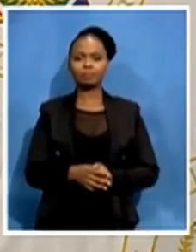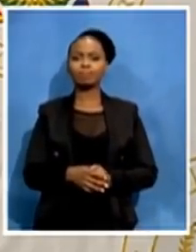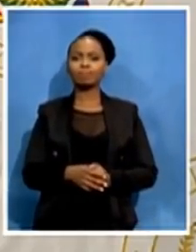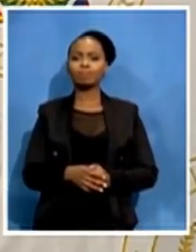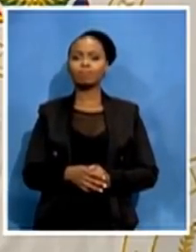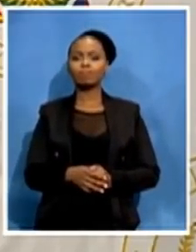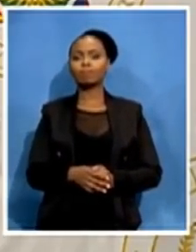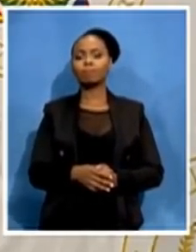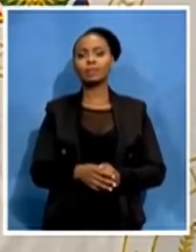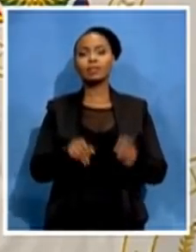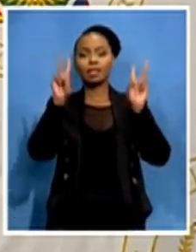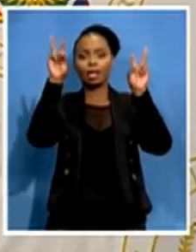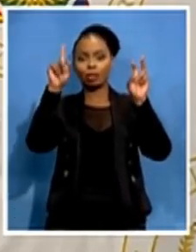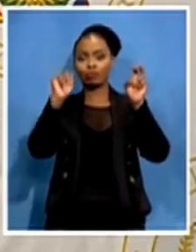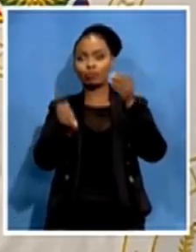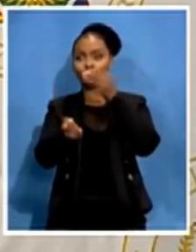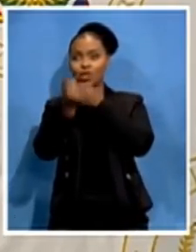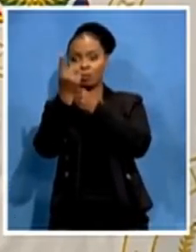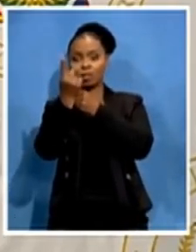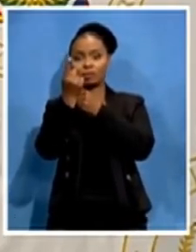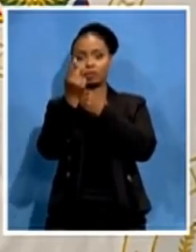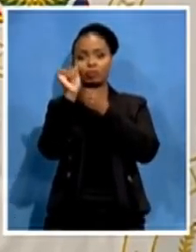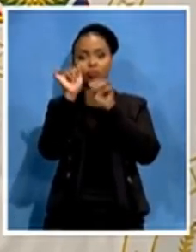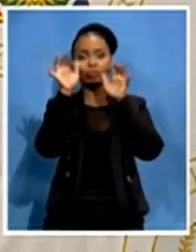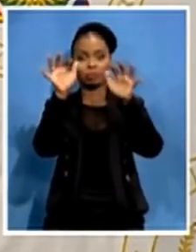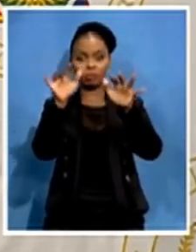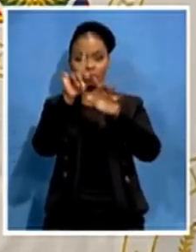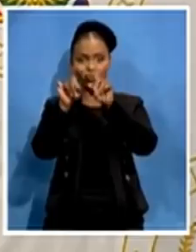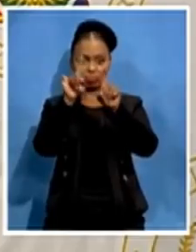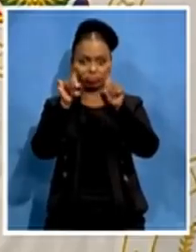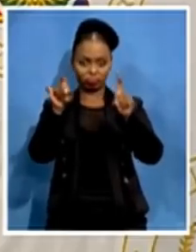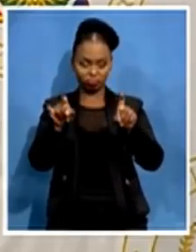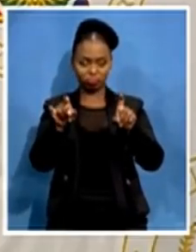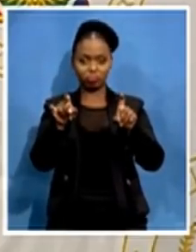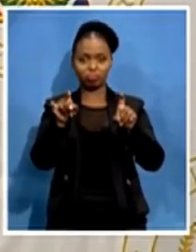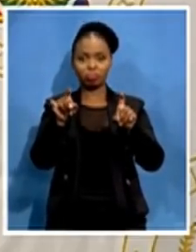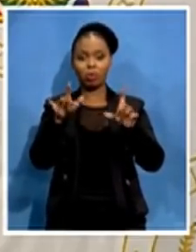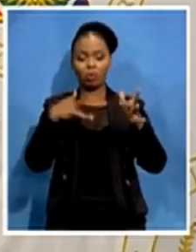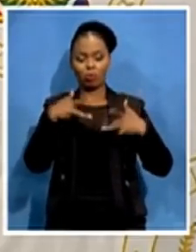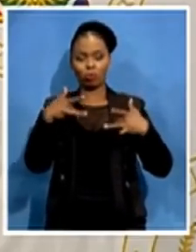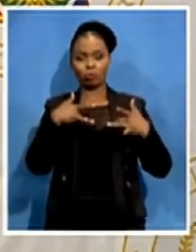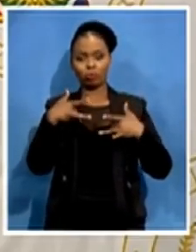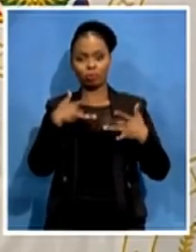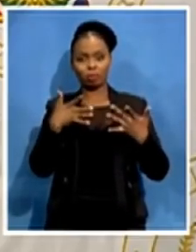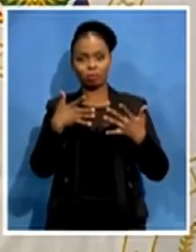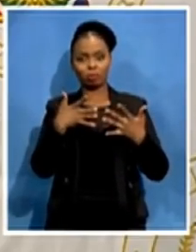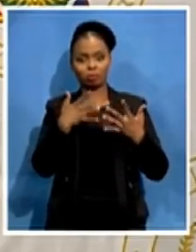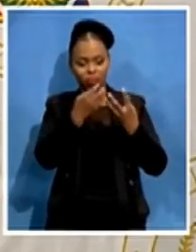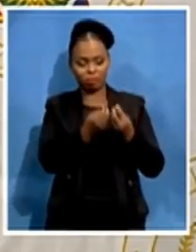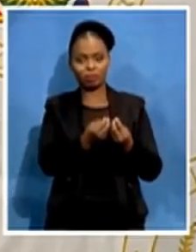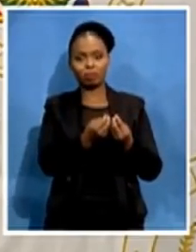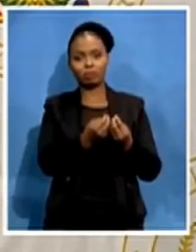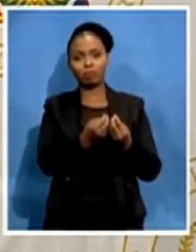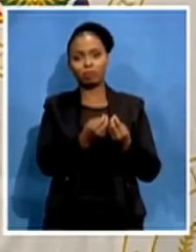we must be raising it because there is reason to believe that there is some substance in